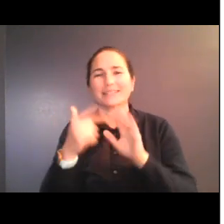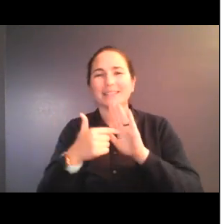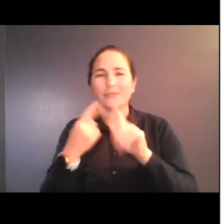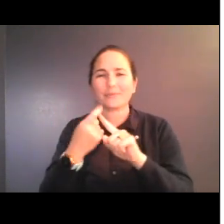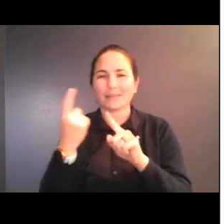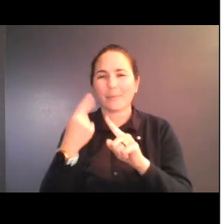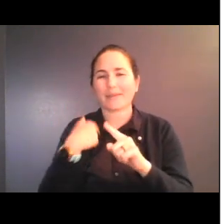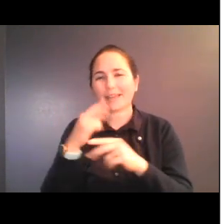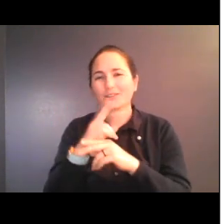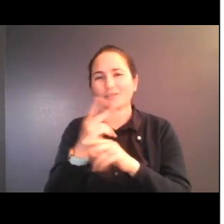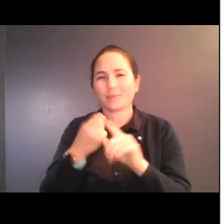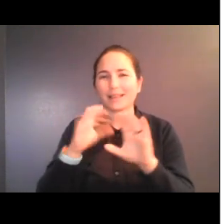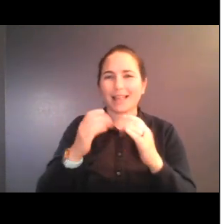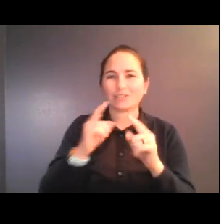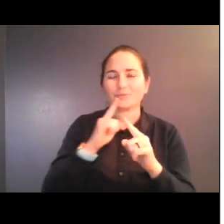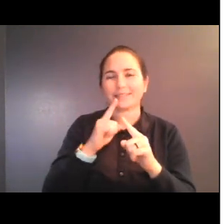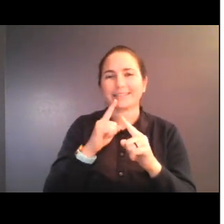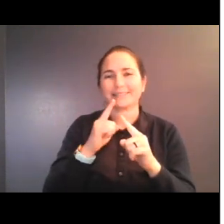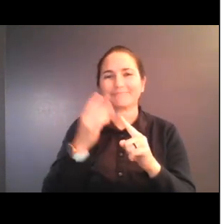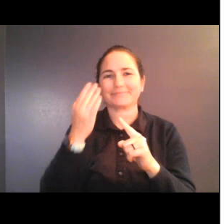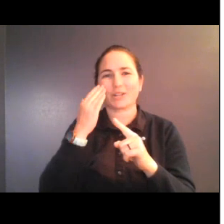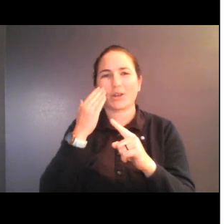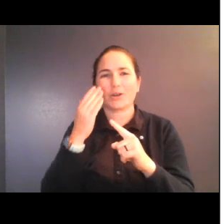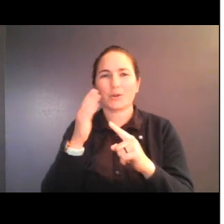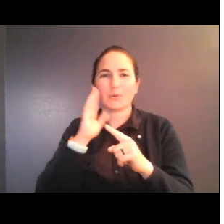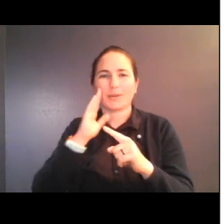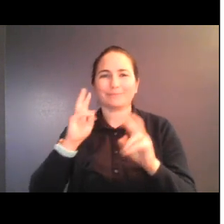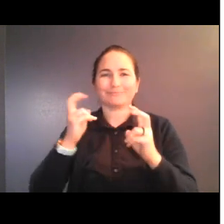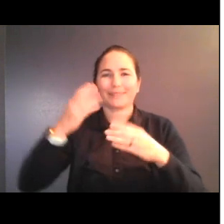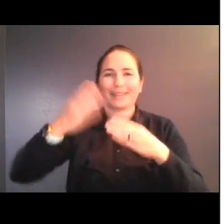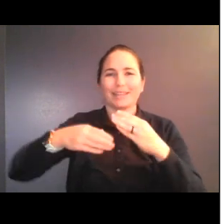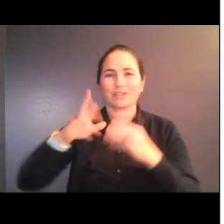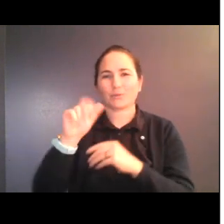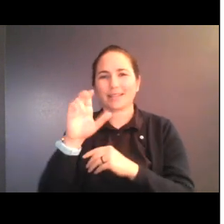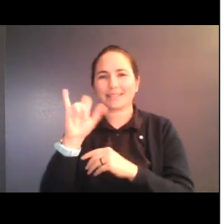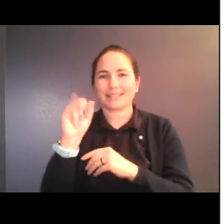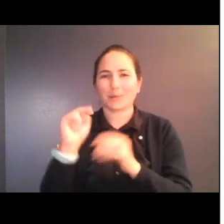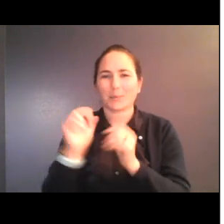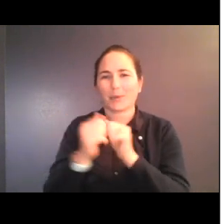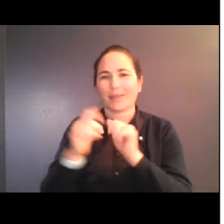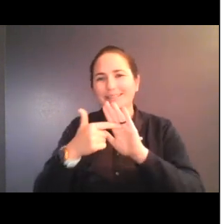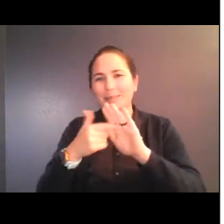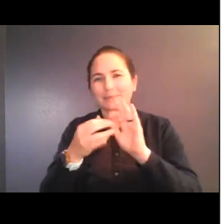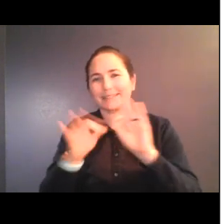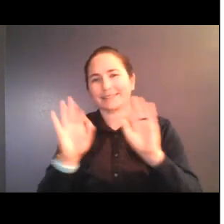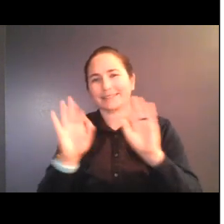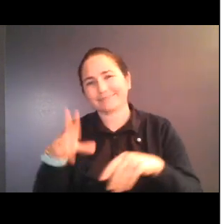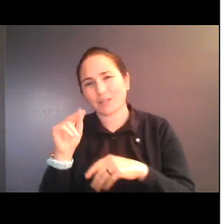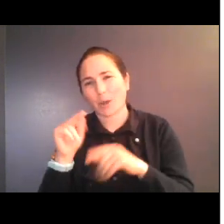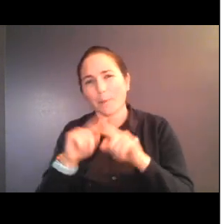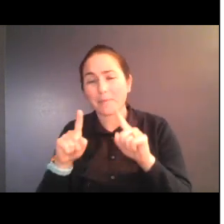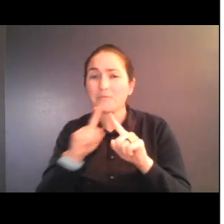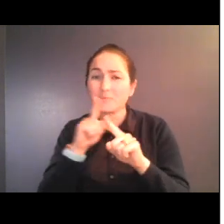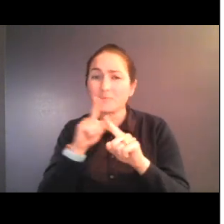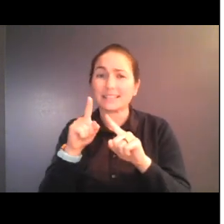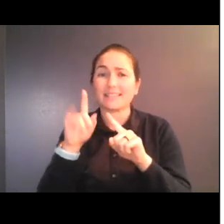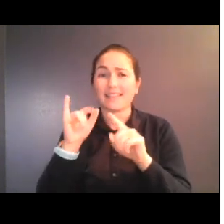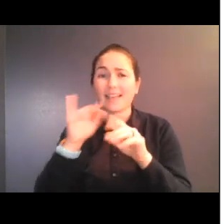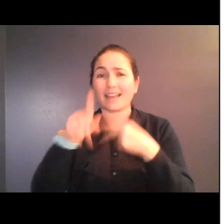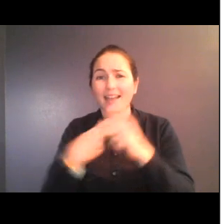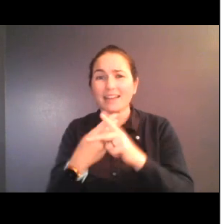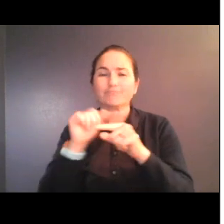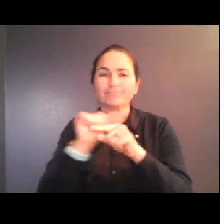a hyperbolic way about, you know, like we're going to end racism with example sentences. But these things matter, right? And I'm really happy to have found out